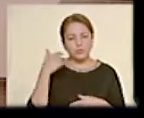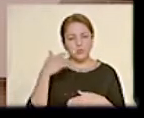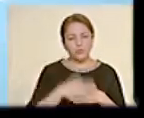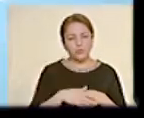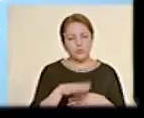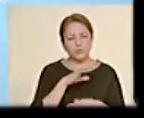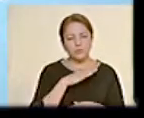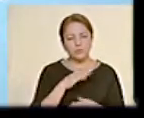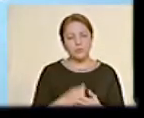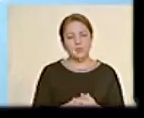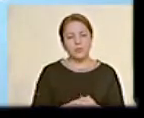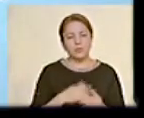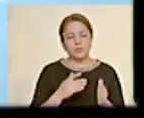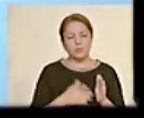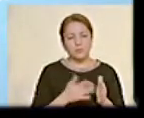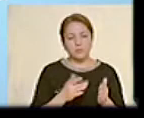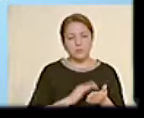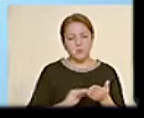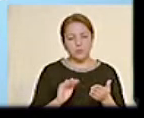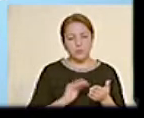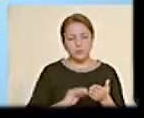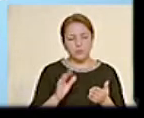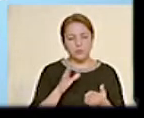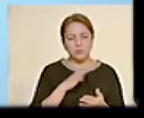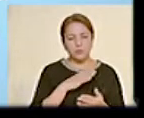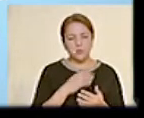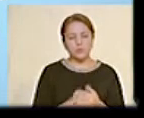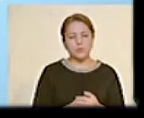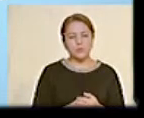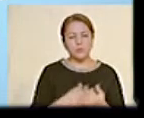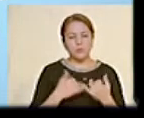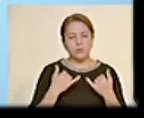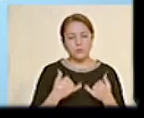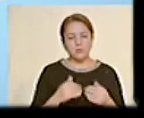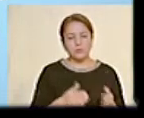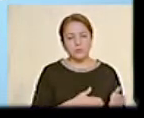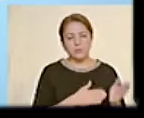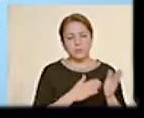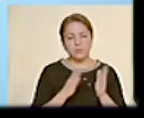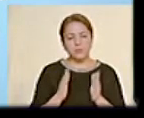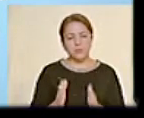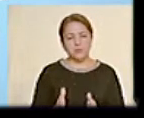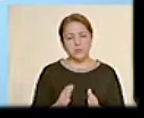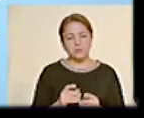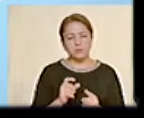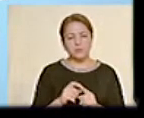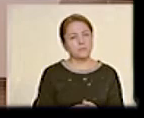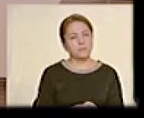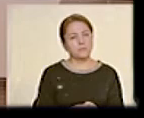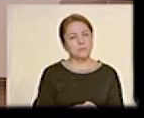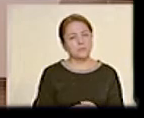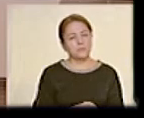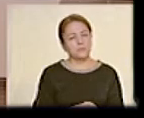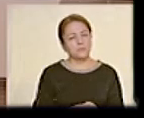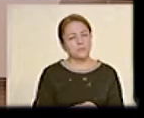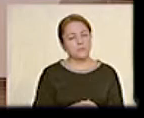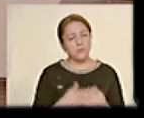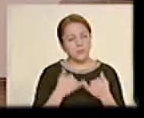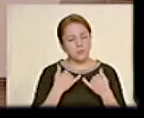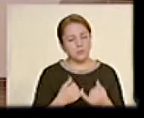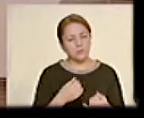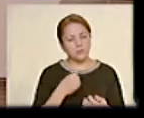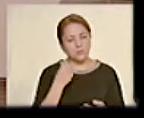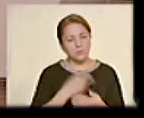bo'ldimi? Daftaringizga belgilab olgan bo'lsangiz, mana endi keyingi tushunchalarimizga o'taylik. Mana endi